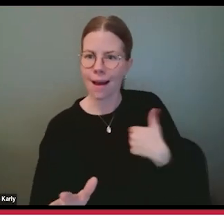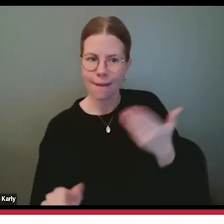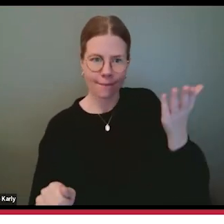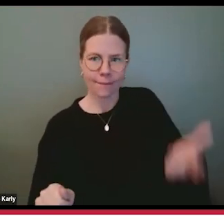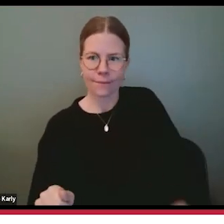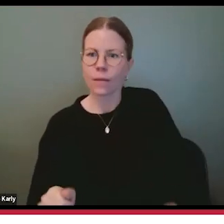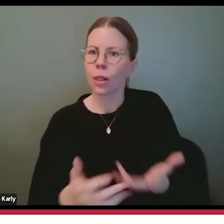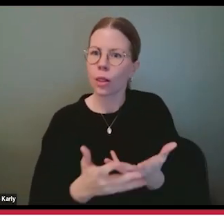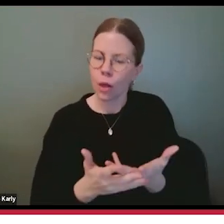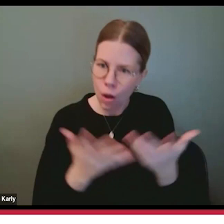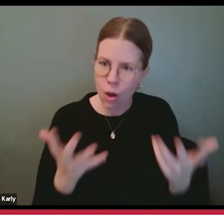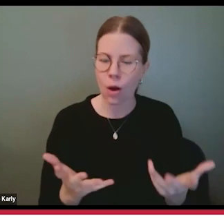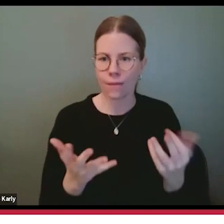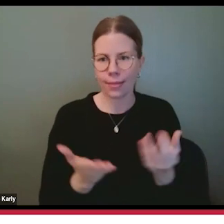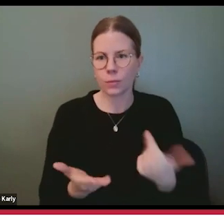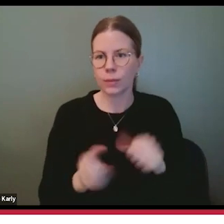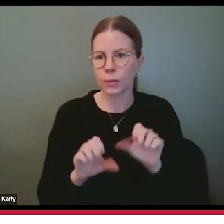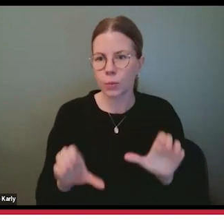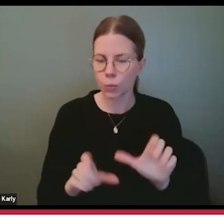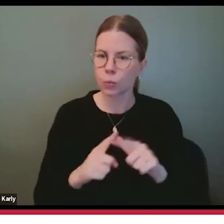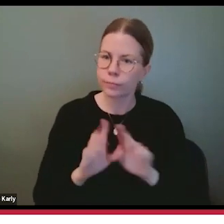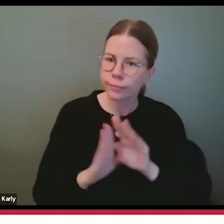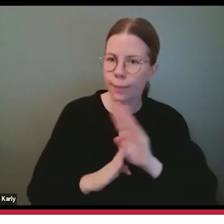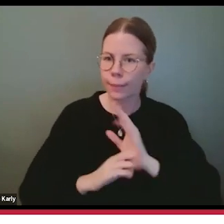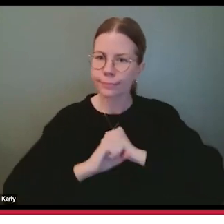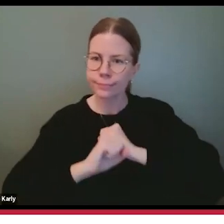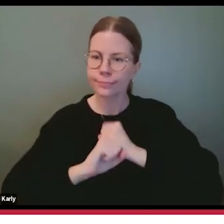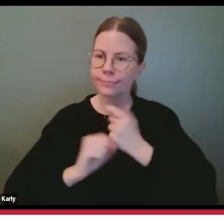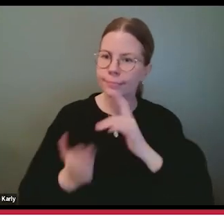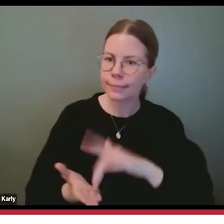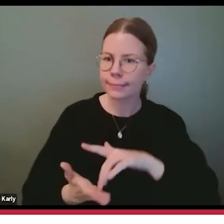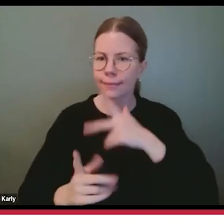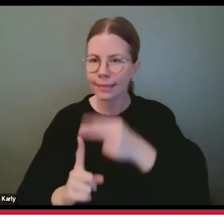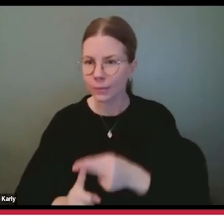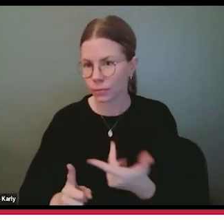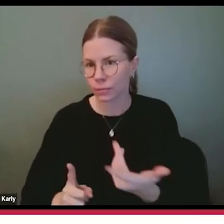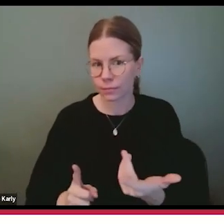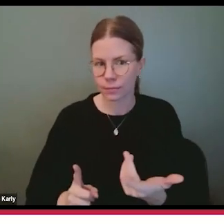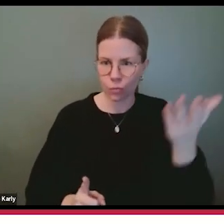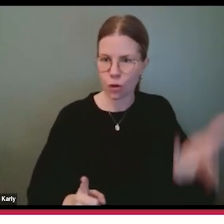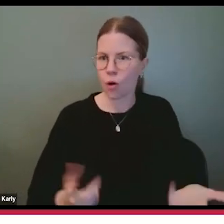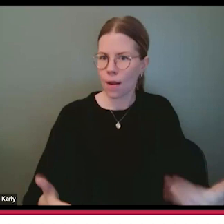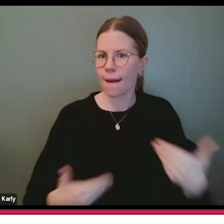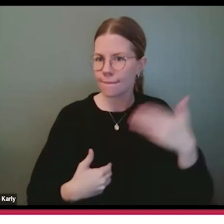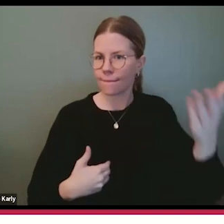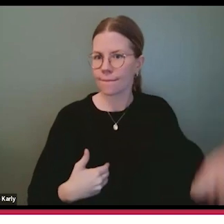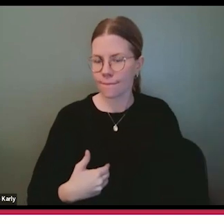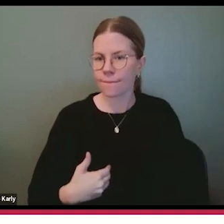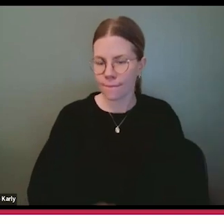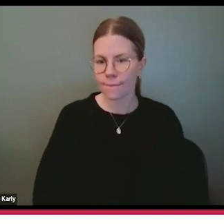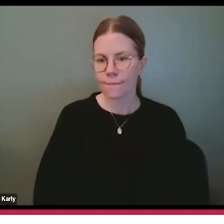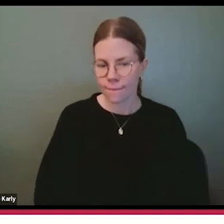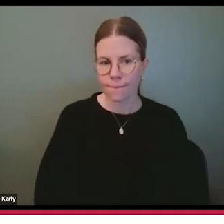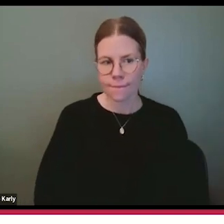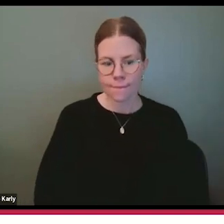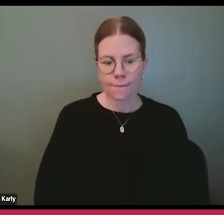10 families and a lot of things within existing families to work on. We are not short of candidates.